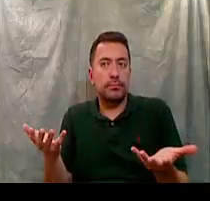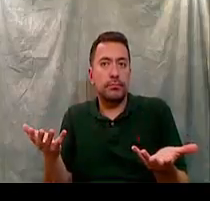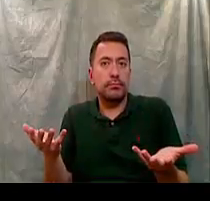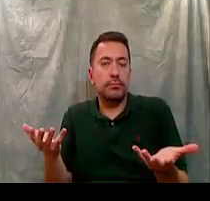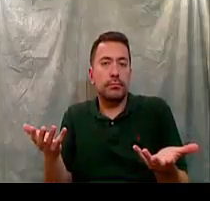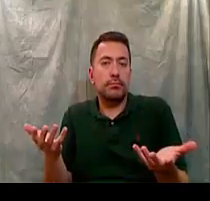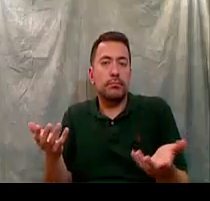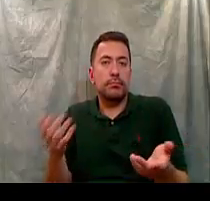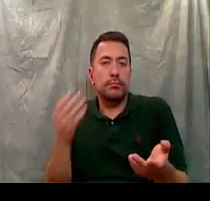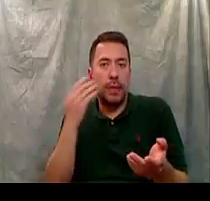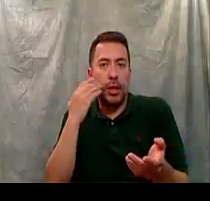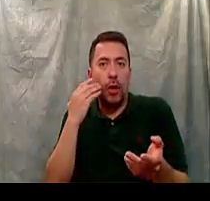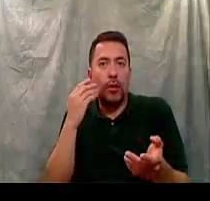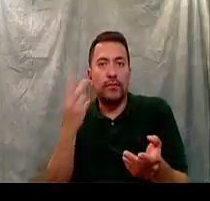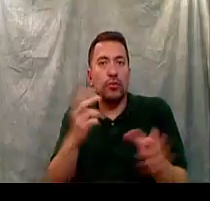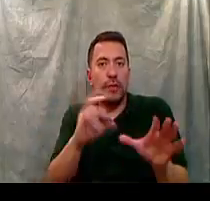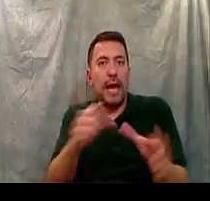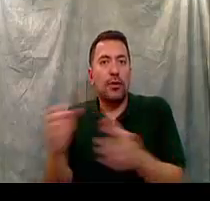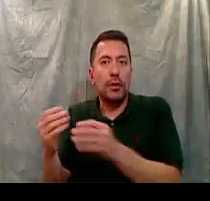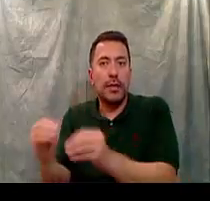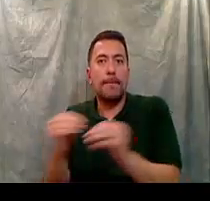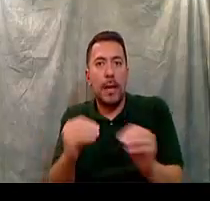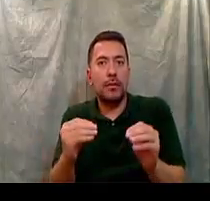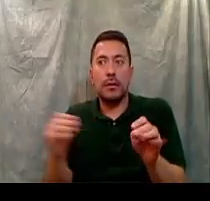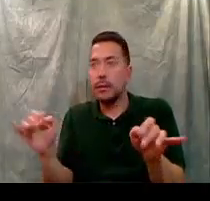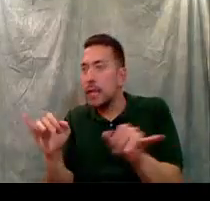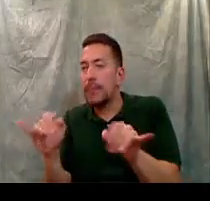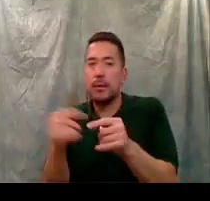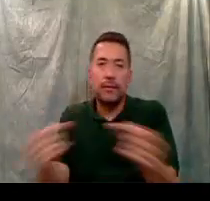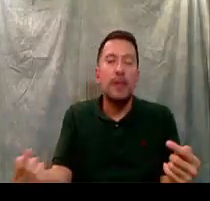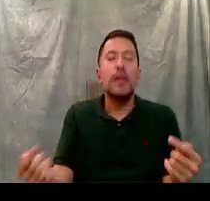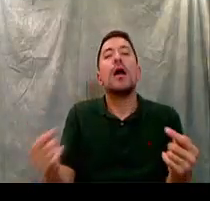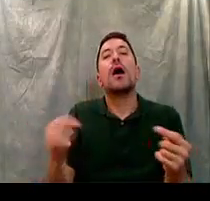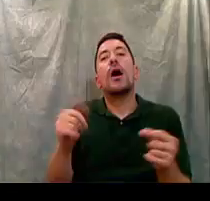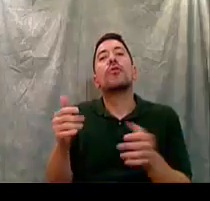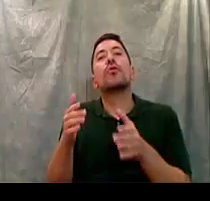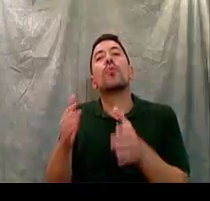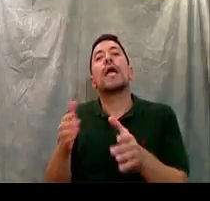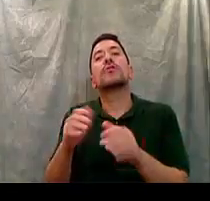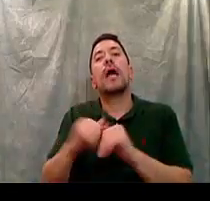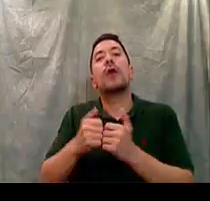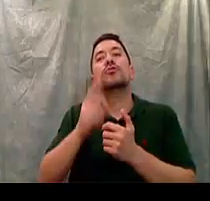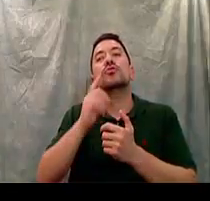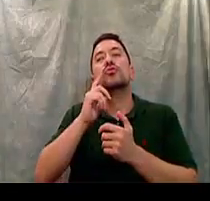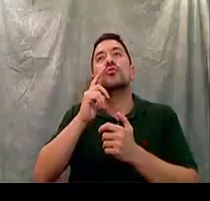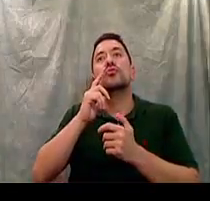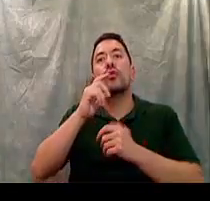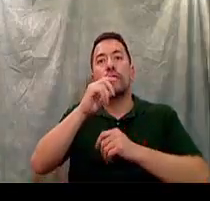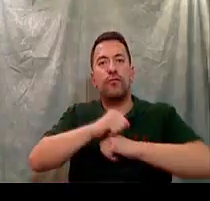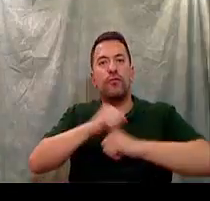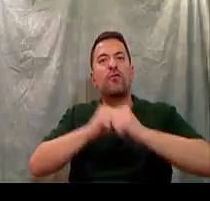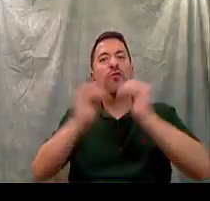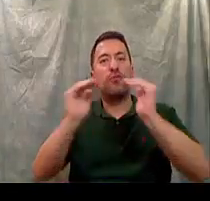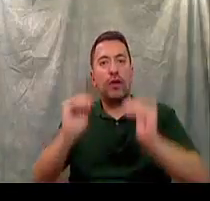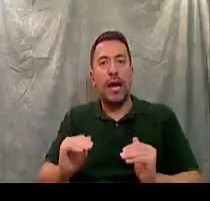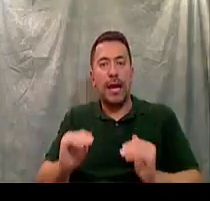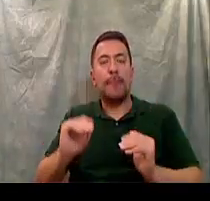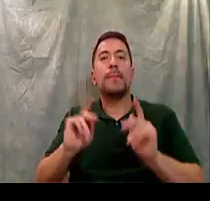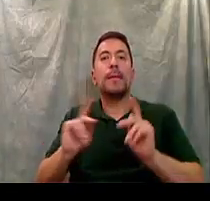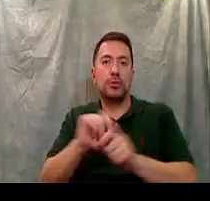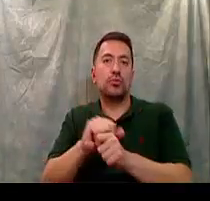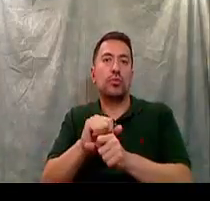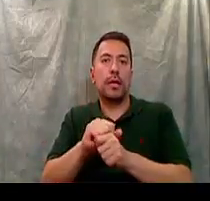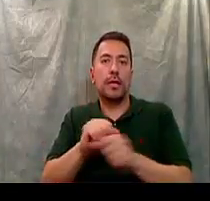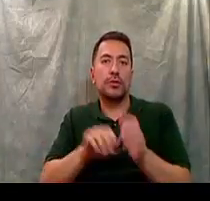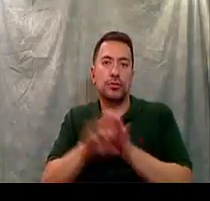2 categories of methods? And so that's another way to sort of frame other people's work as you draft these 5 to 6 pages.